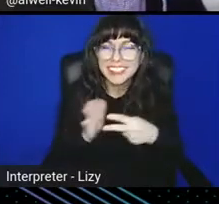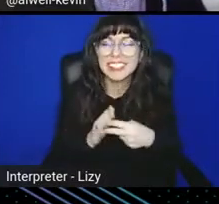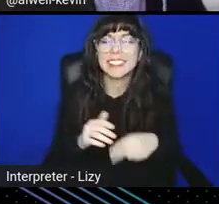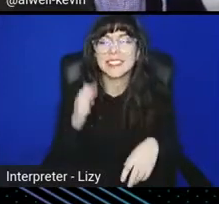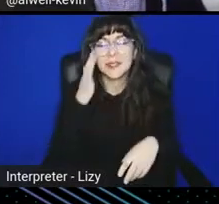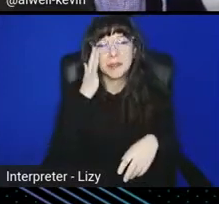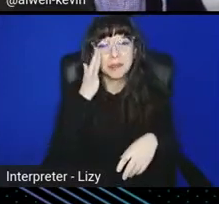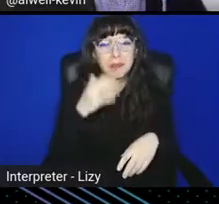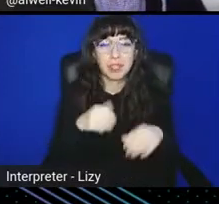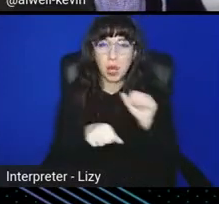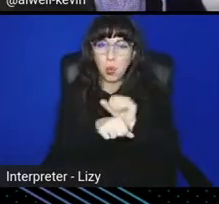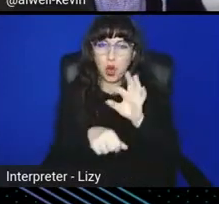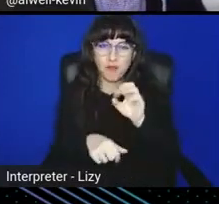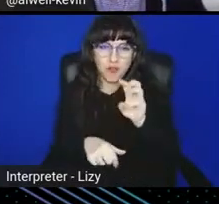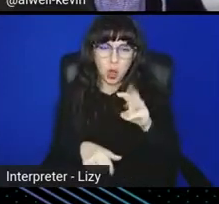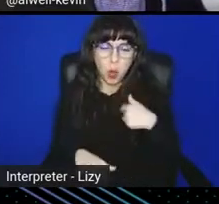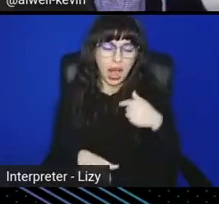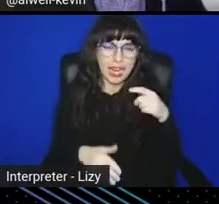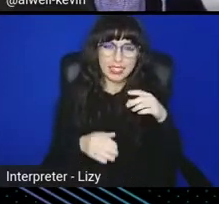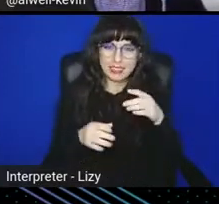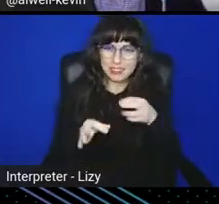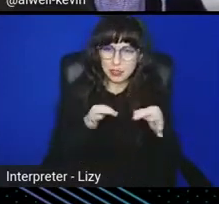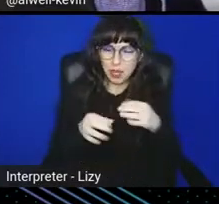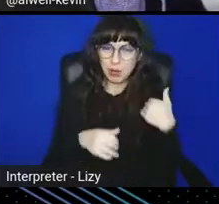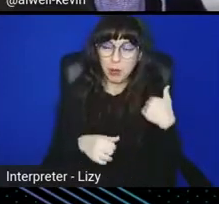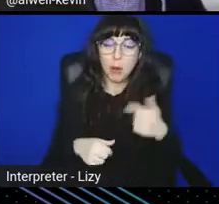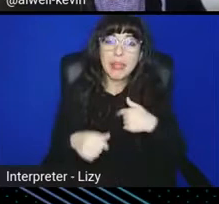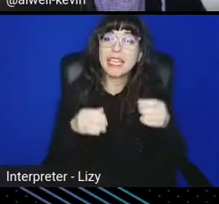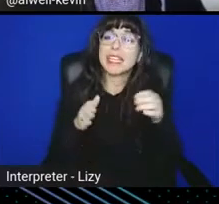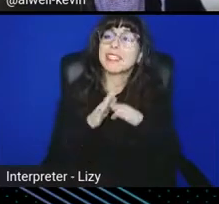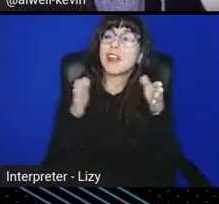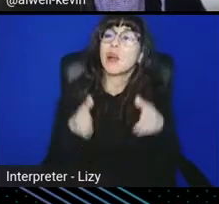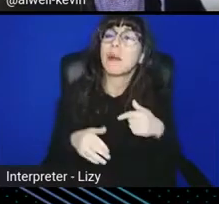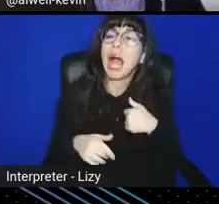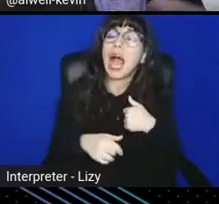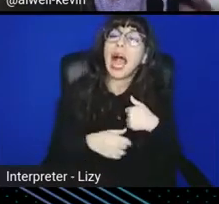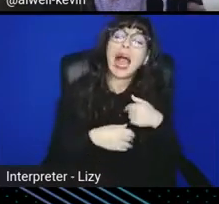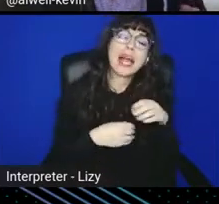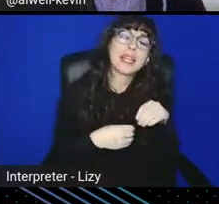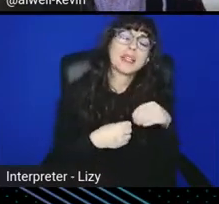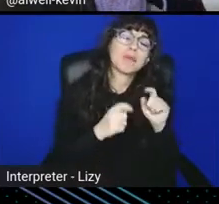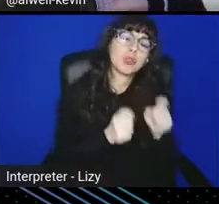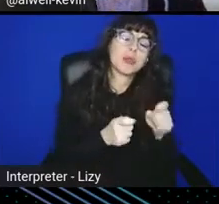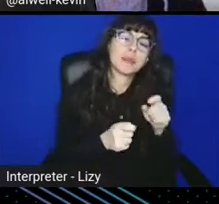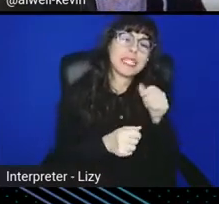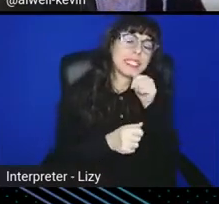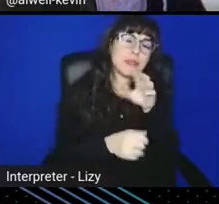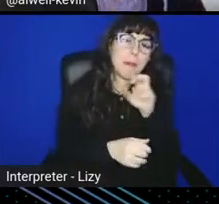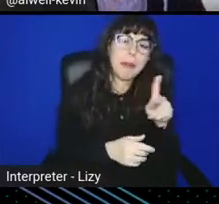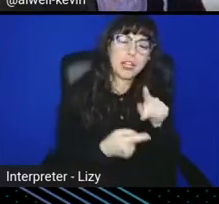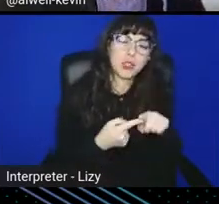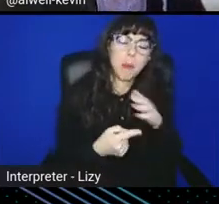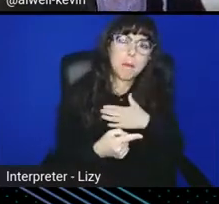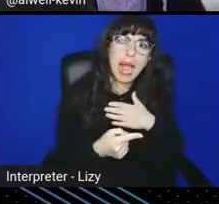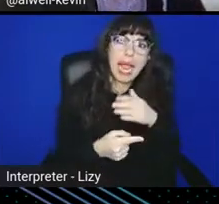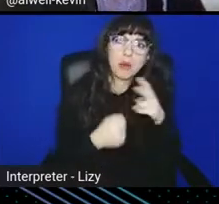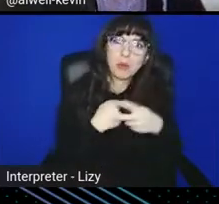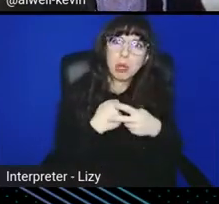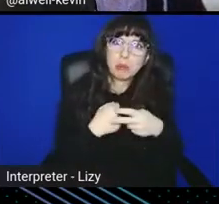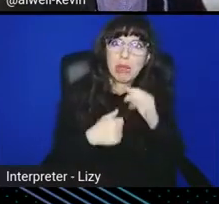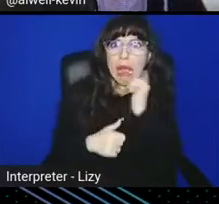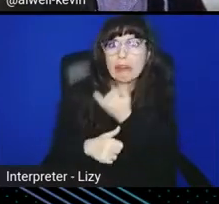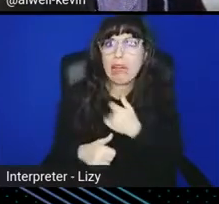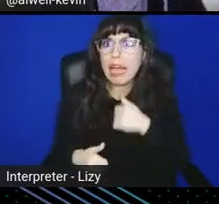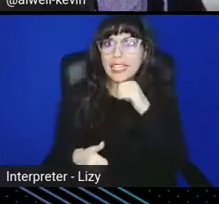was describing earlier. I, as a developer, inadvertently contribute some secrets back to my repository, or maybe I don't realize how, you know, how damaging that can